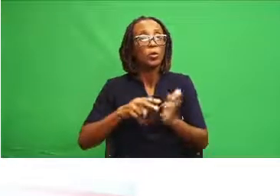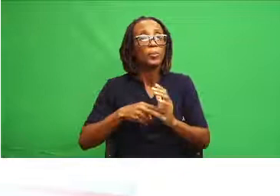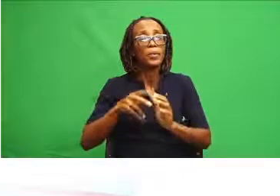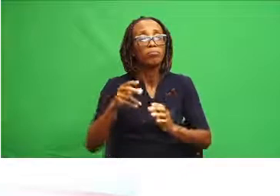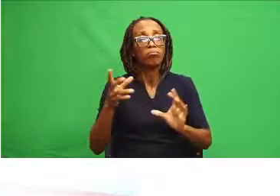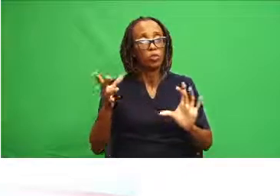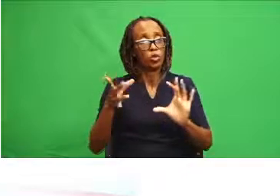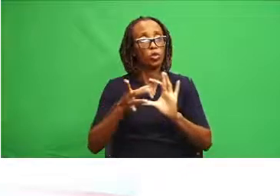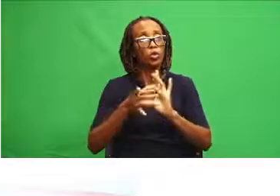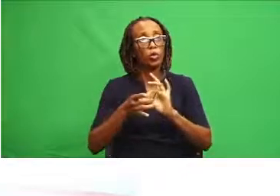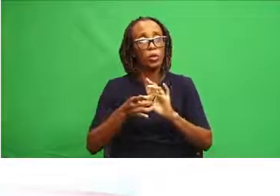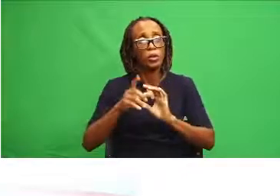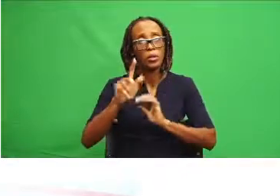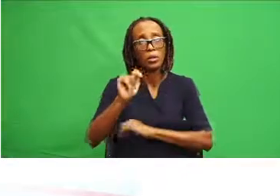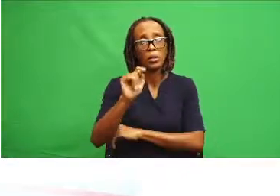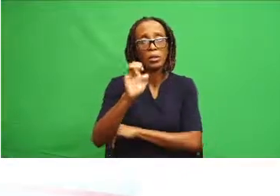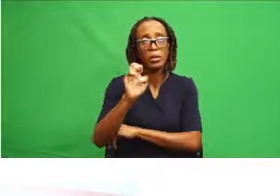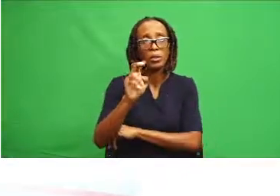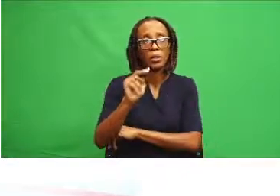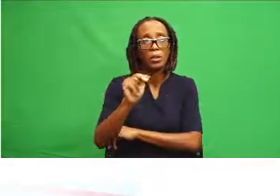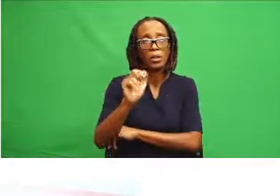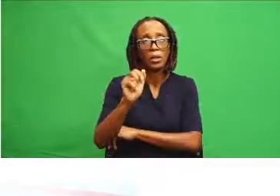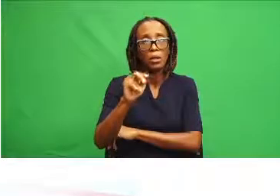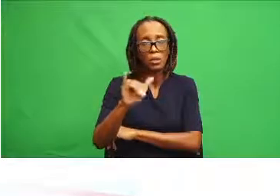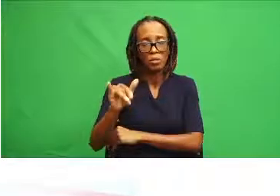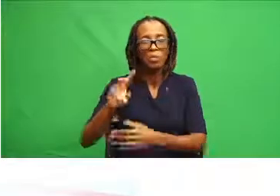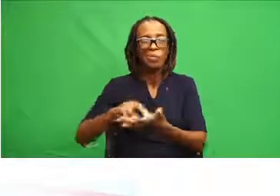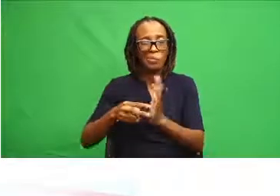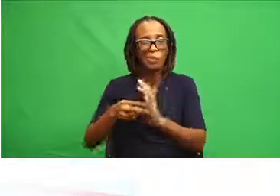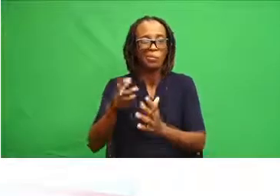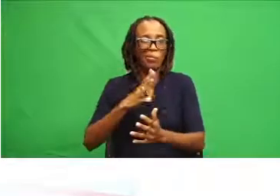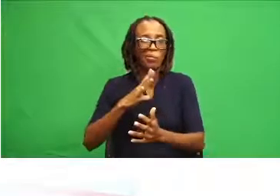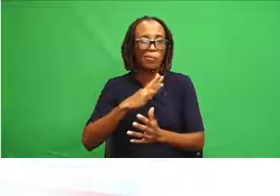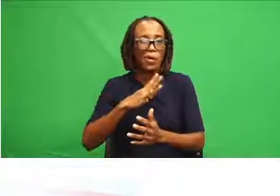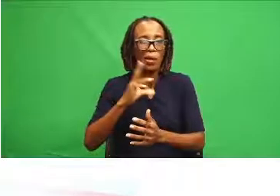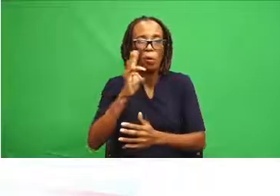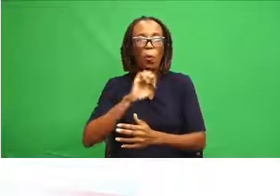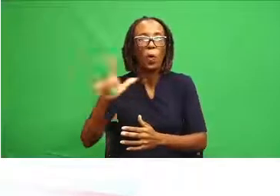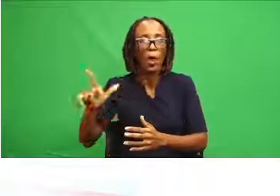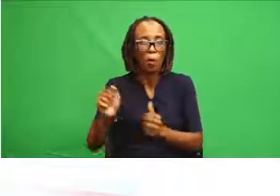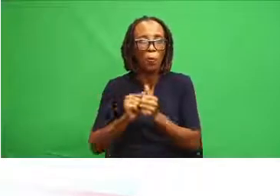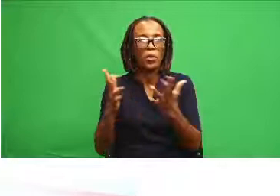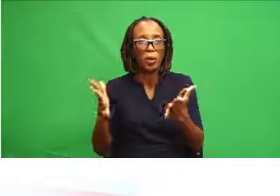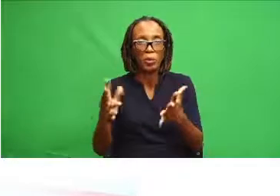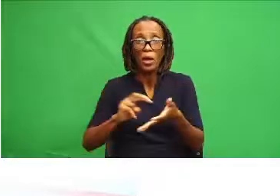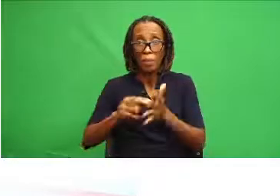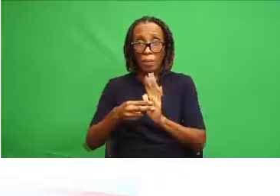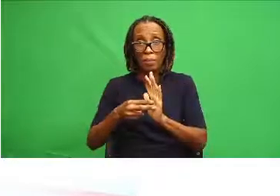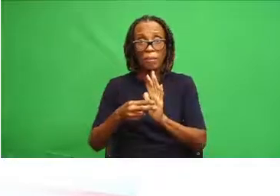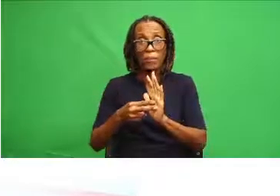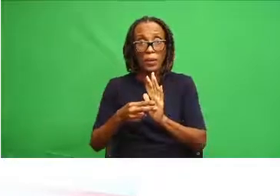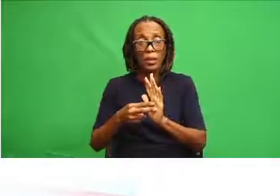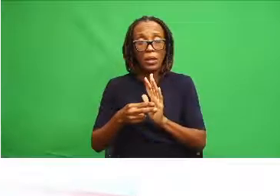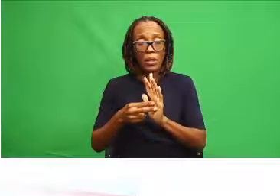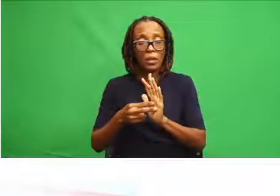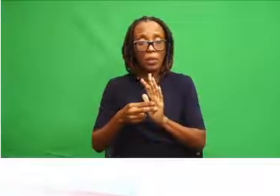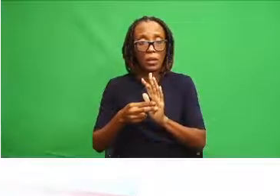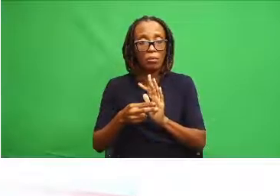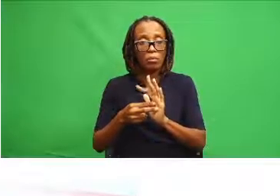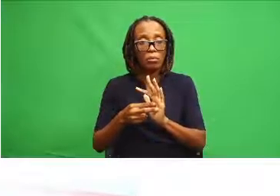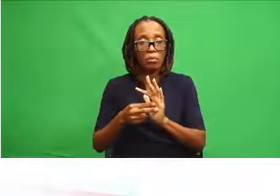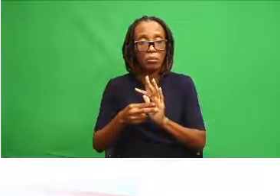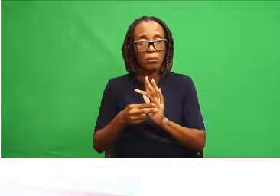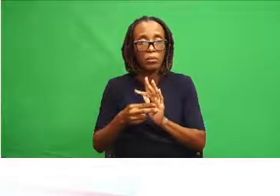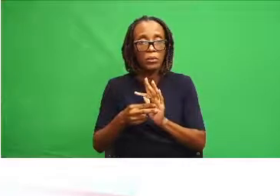is a nice way to bypass the need for a will as well, because in a joint tenancy situation, like I said, it's automatic. There's no